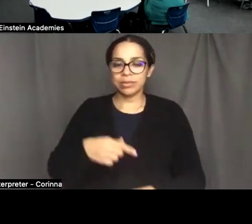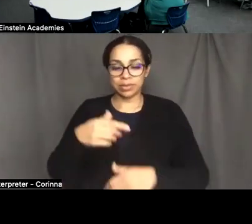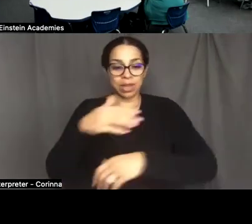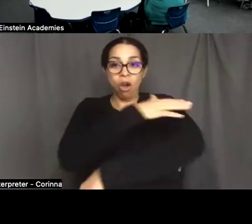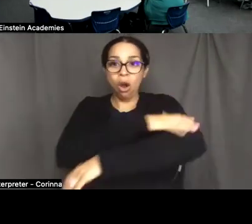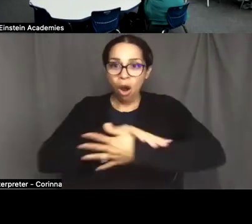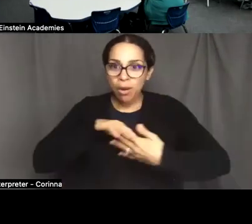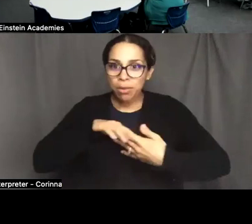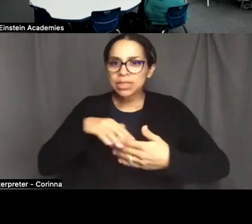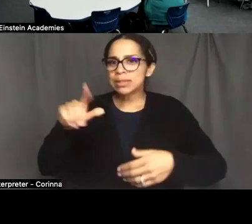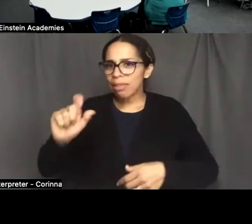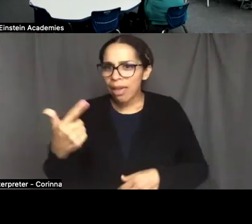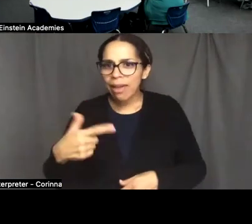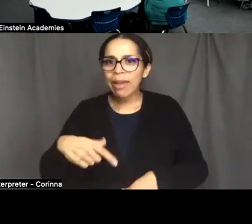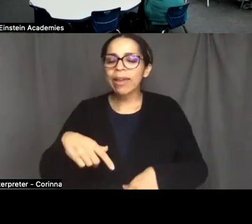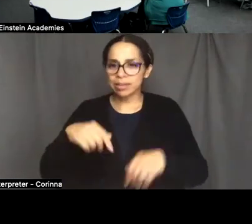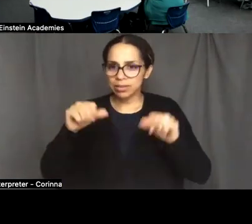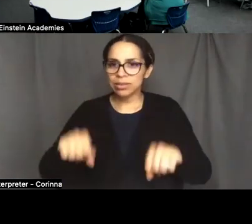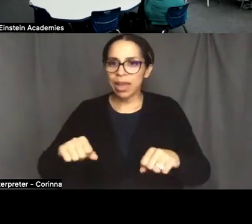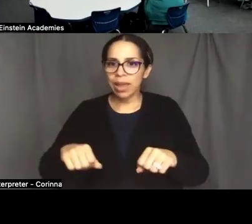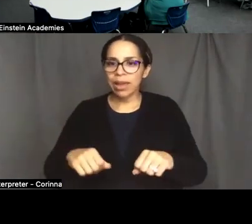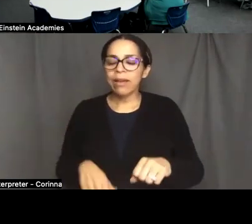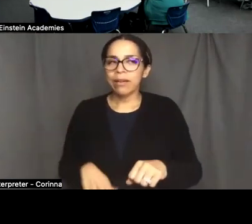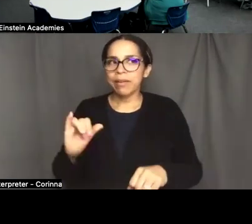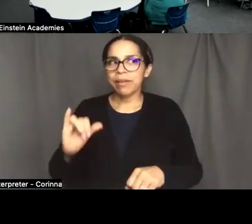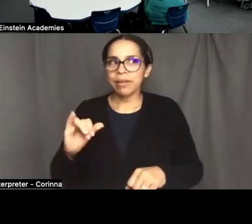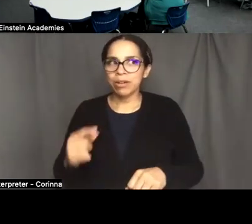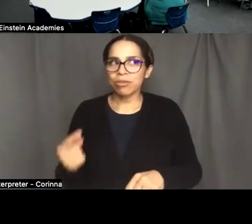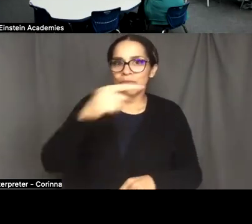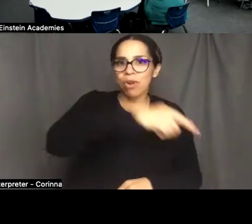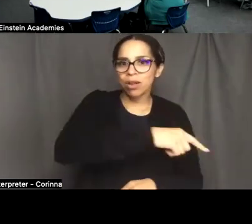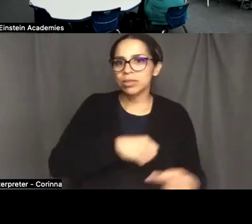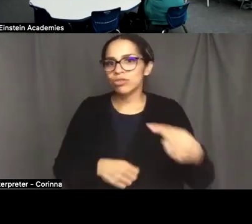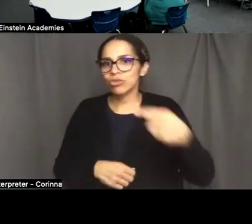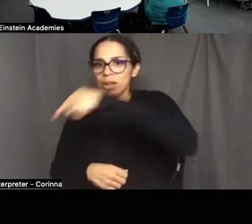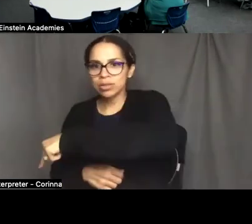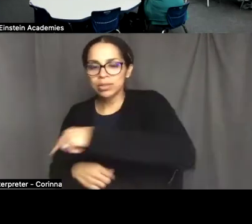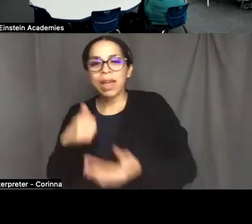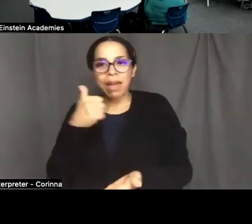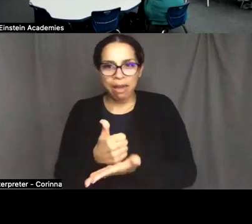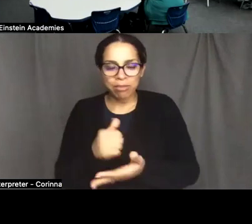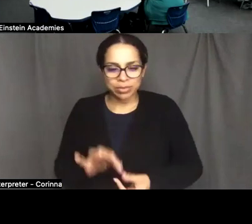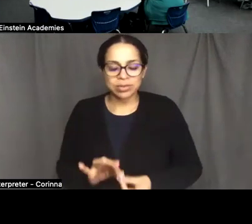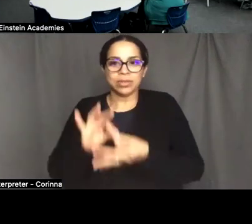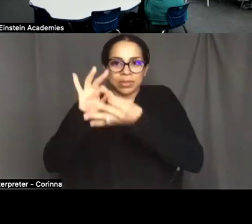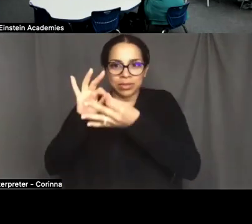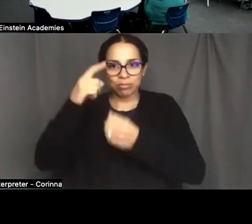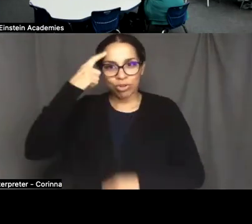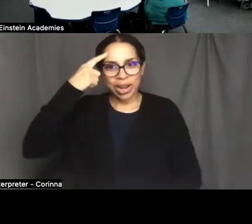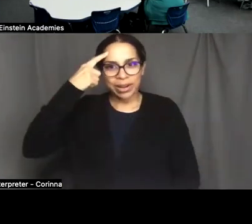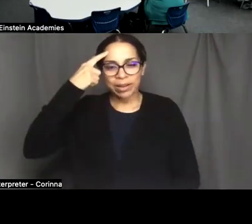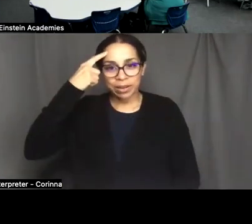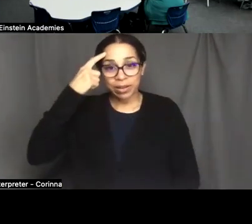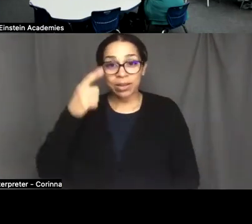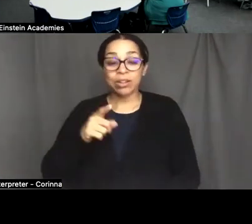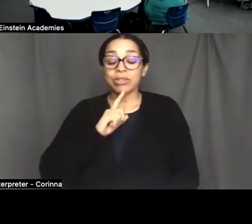helps them build the connections in their brains to get ready for that crossing the midline. So in really extreme examples, you can see